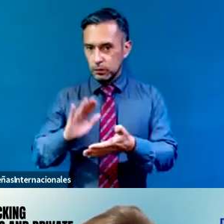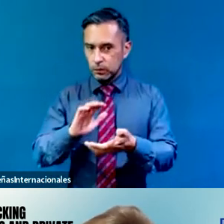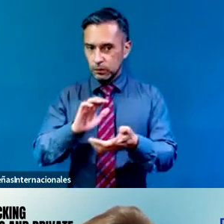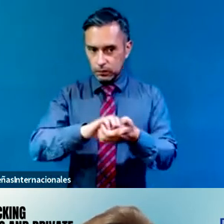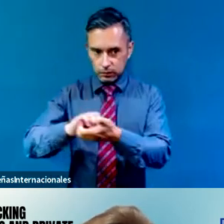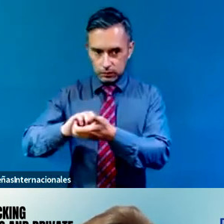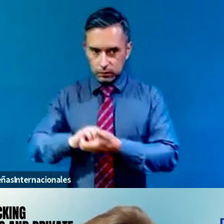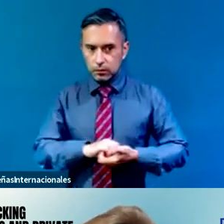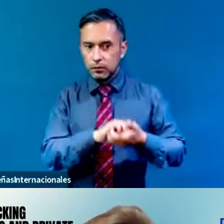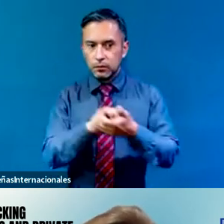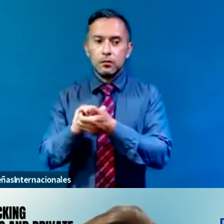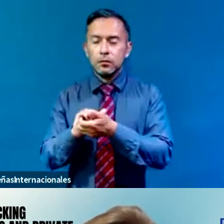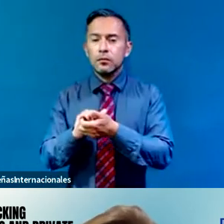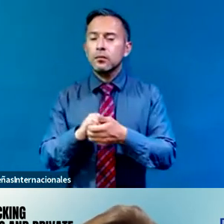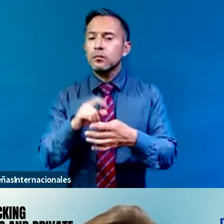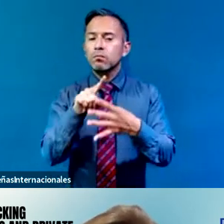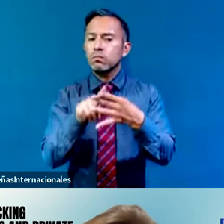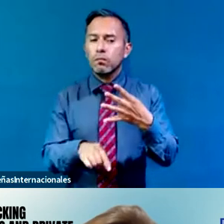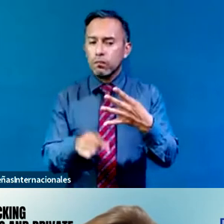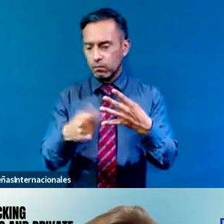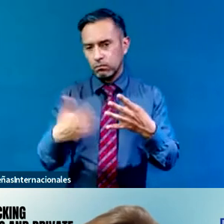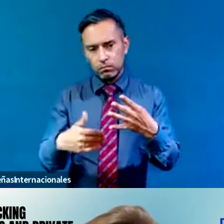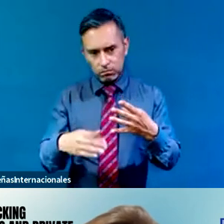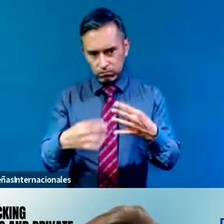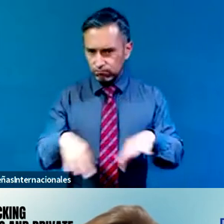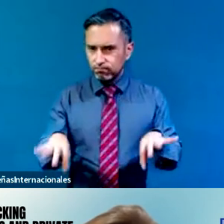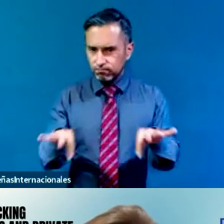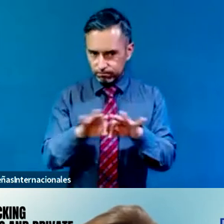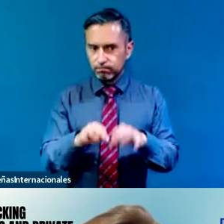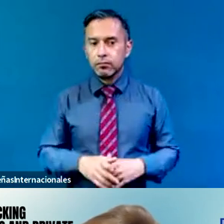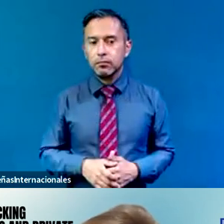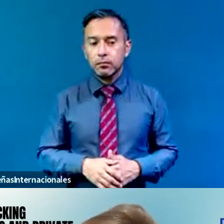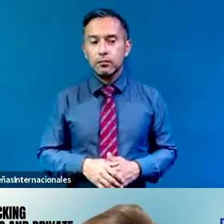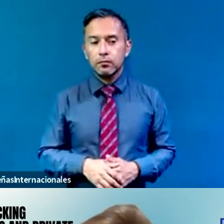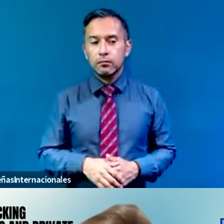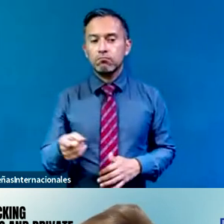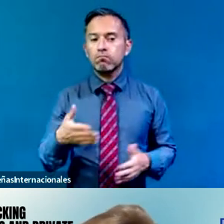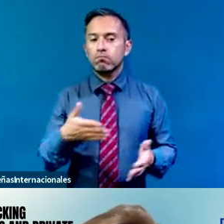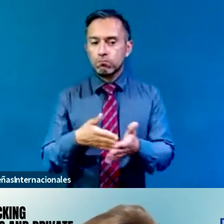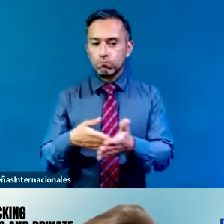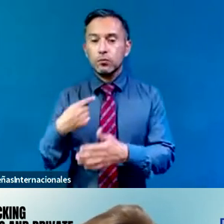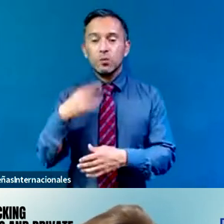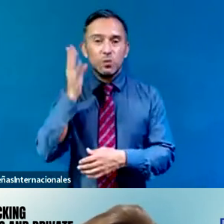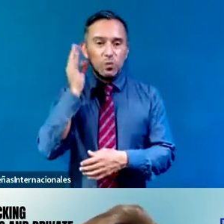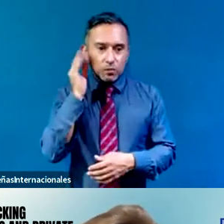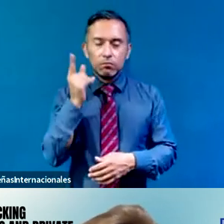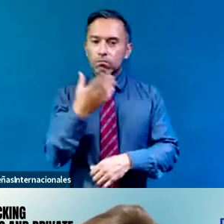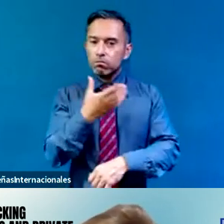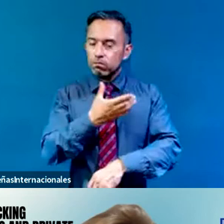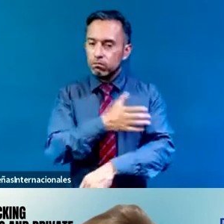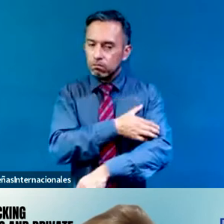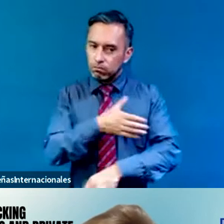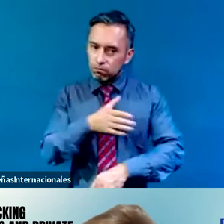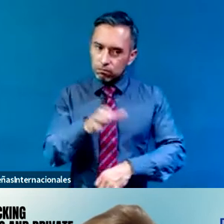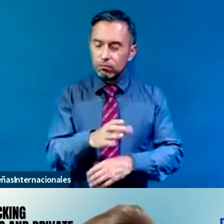very crucial in addressing the constraints to women's empowerment. And by recognizing these four, we would like to show